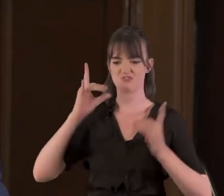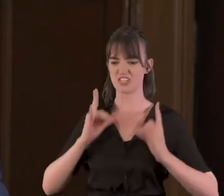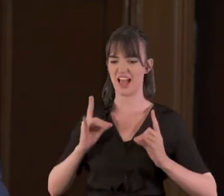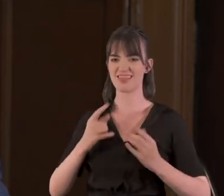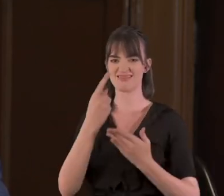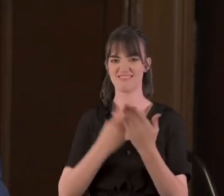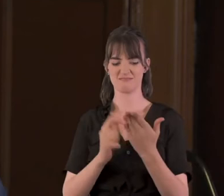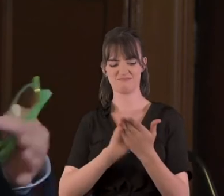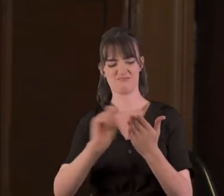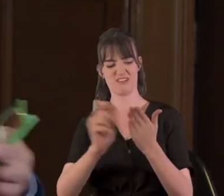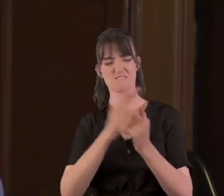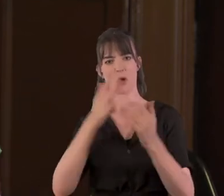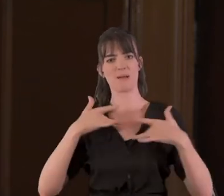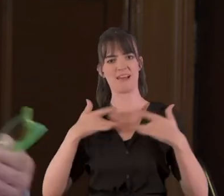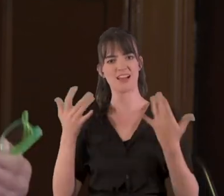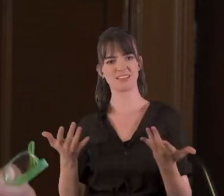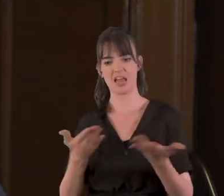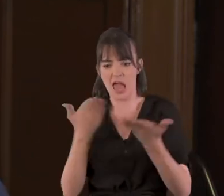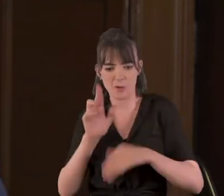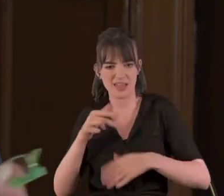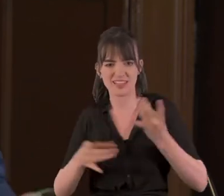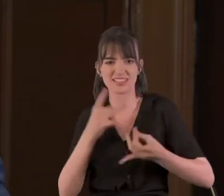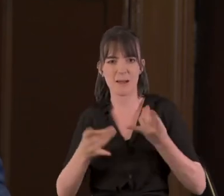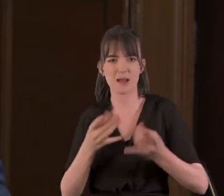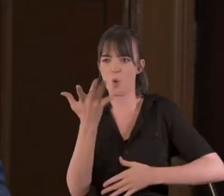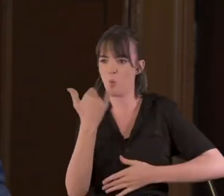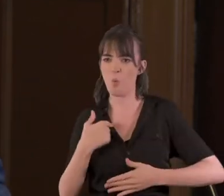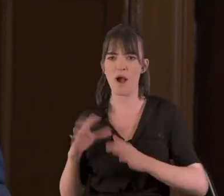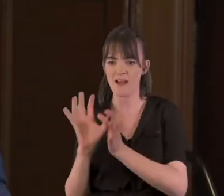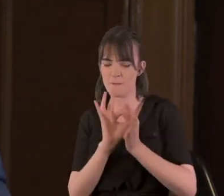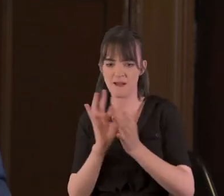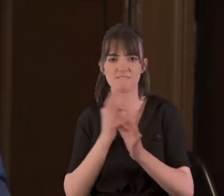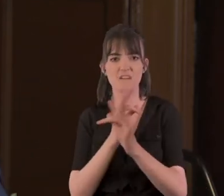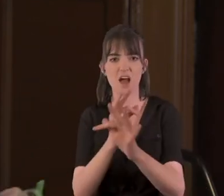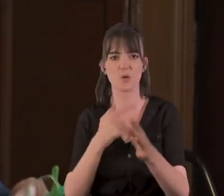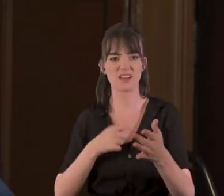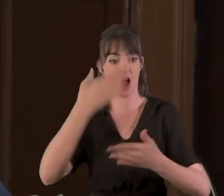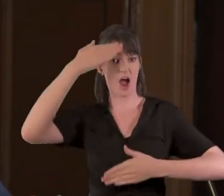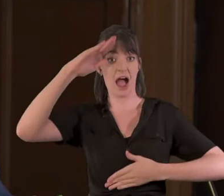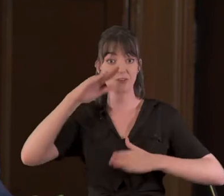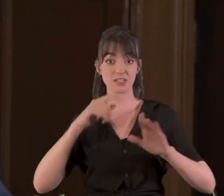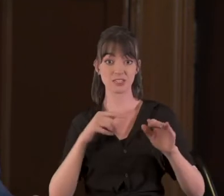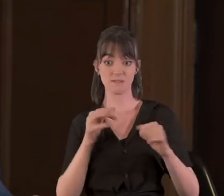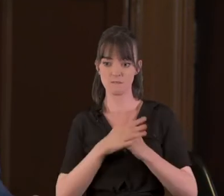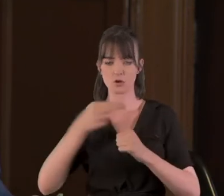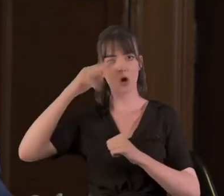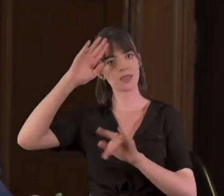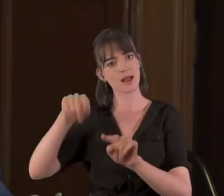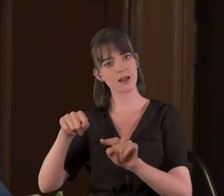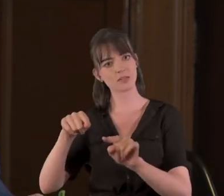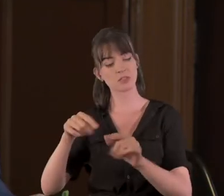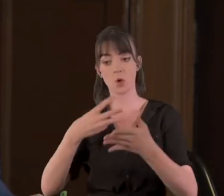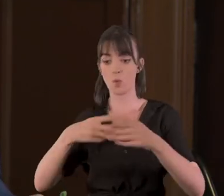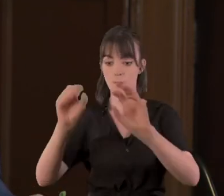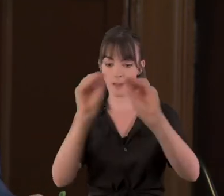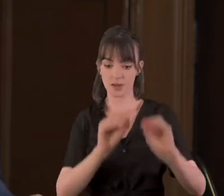go to Belfast. How can this be, they said. I said, have you not been reading the newspaper? And when we crossed the border into the Republic, they said,